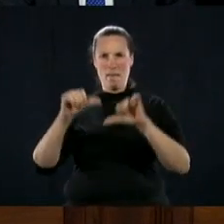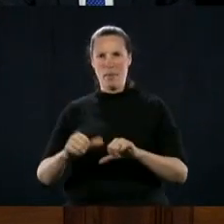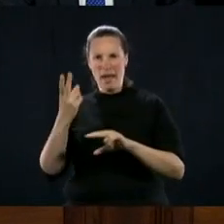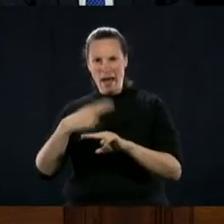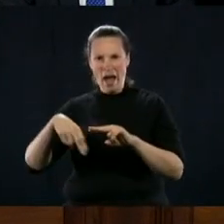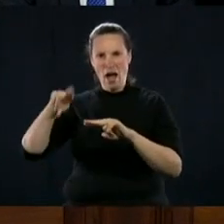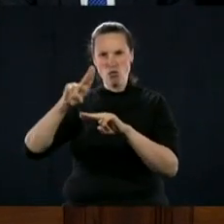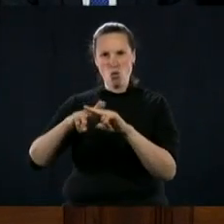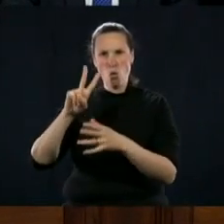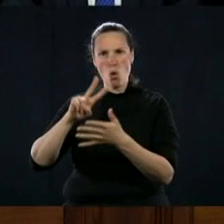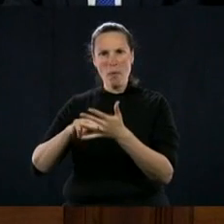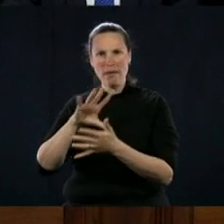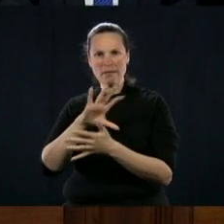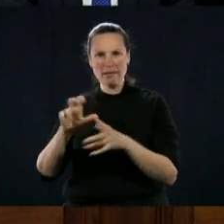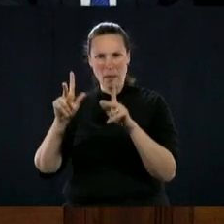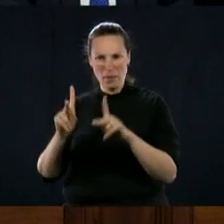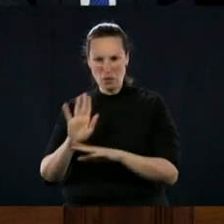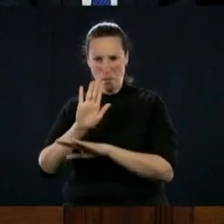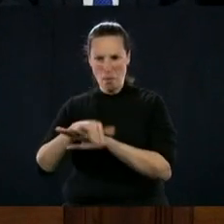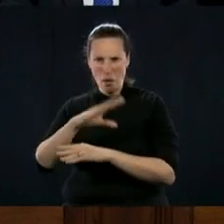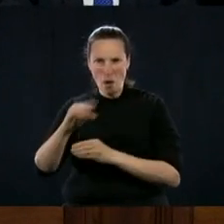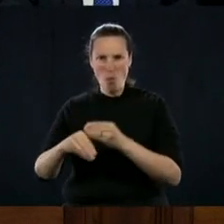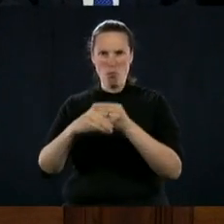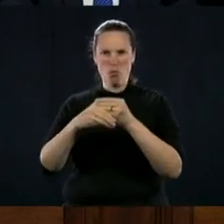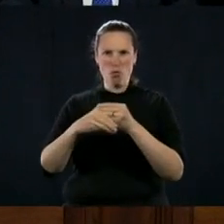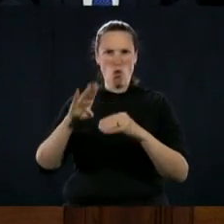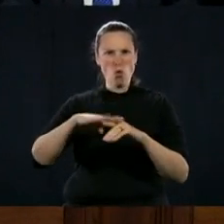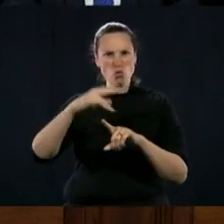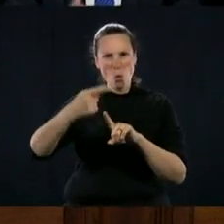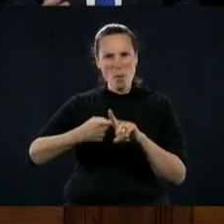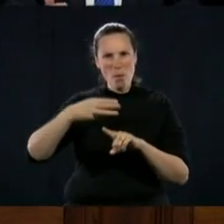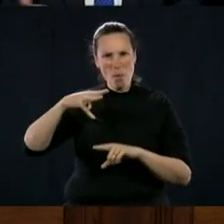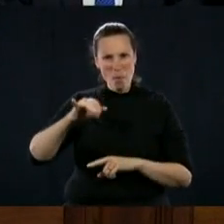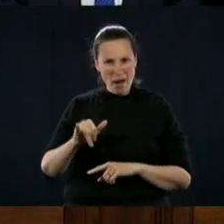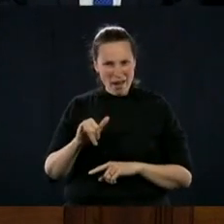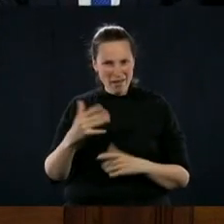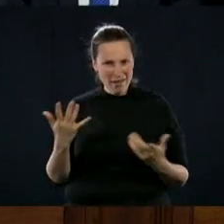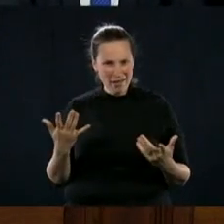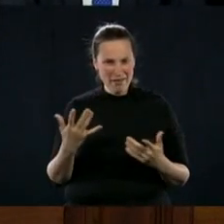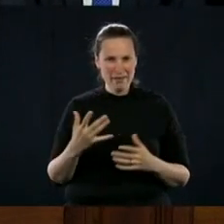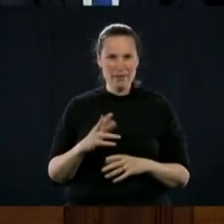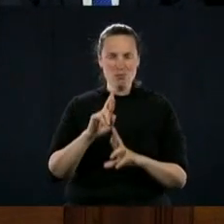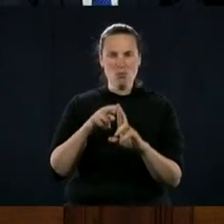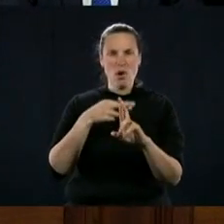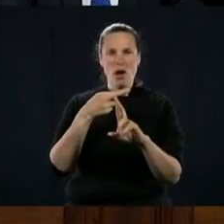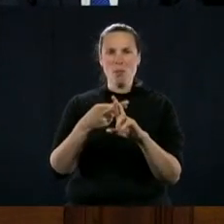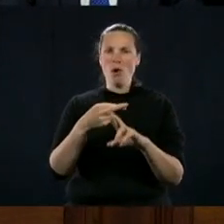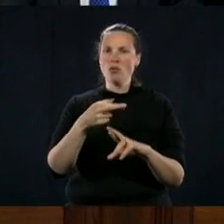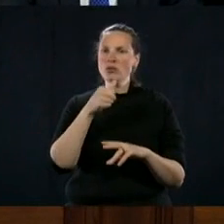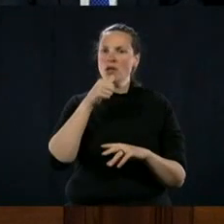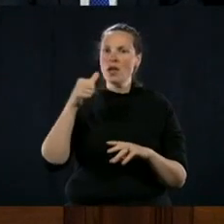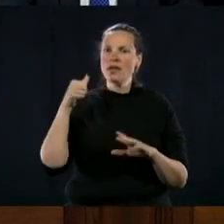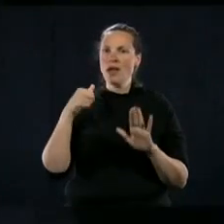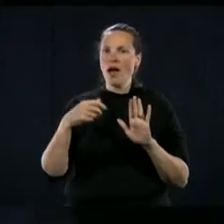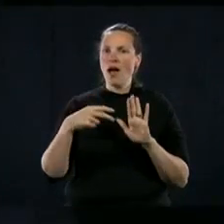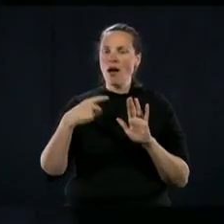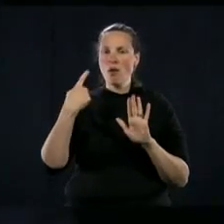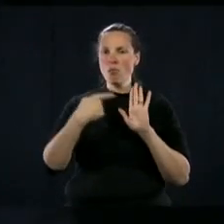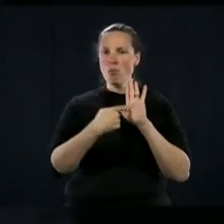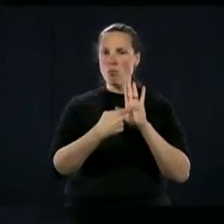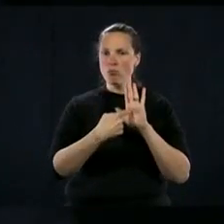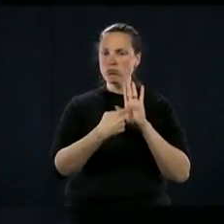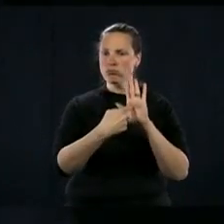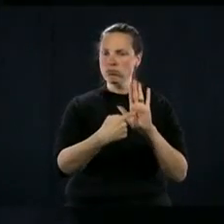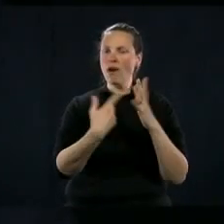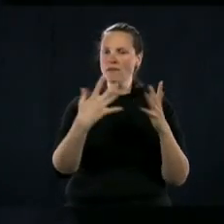2,500 deaths that will be added in May? First, as I was saying, and as I showed on the graph that I